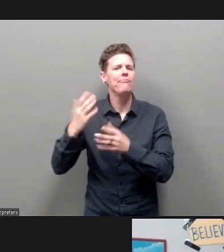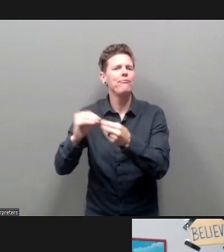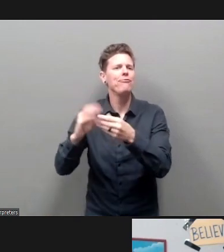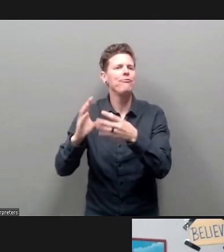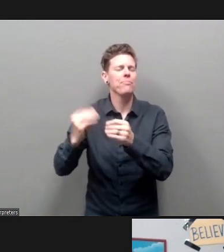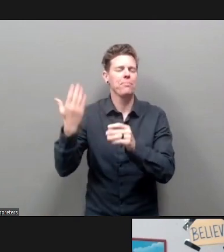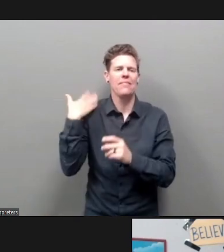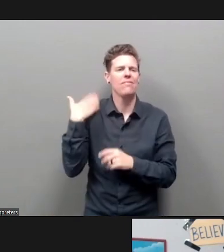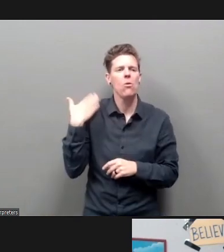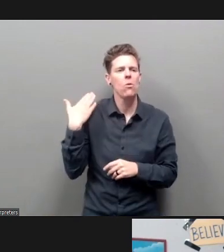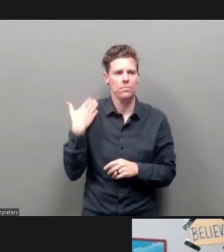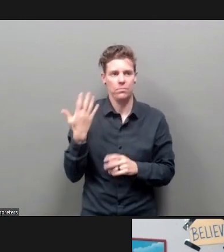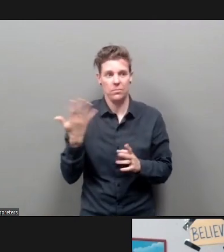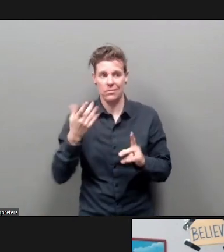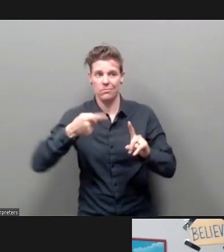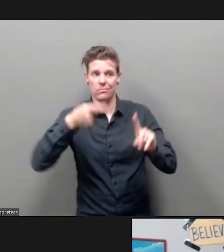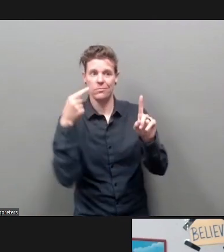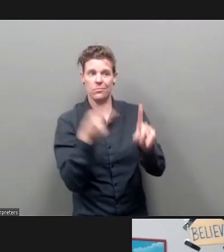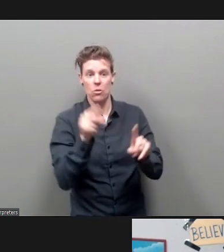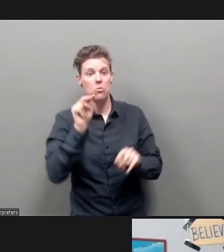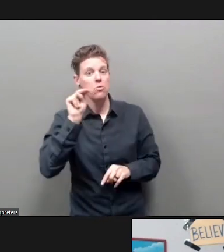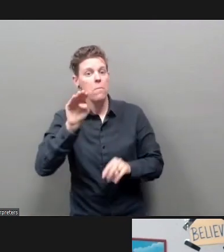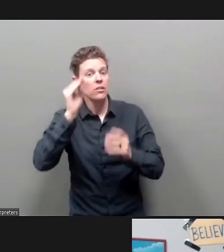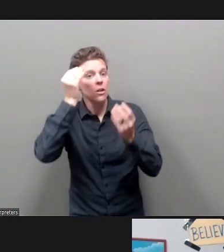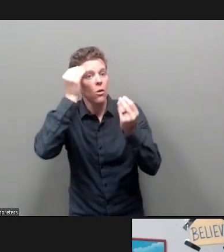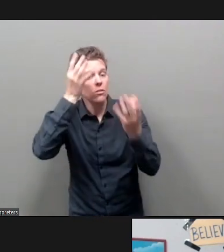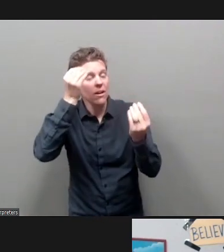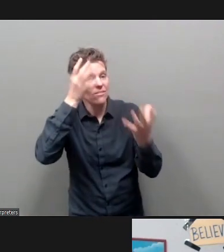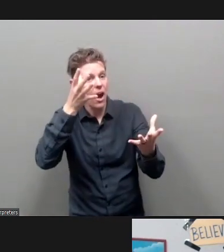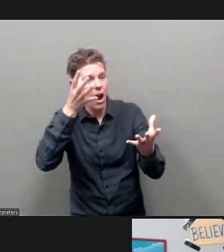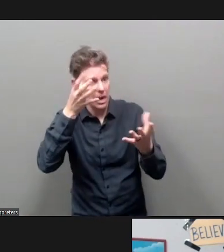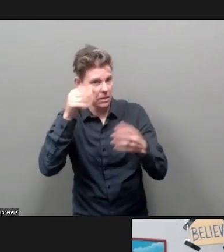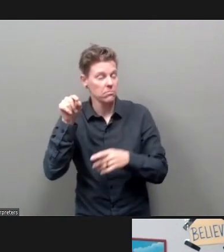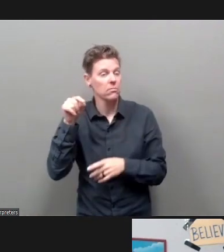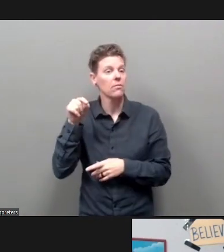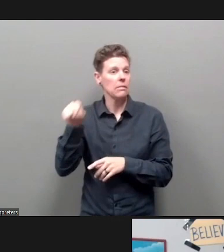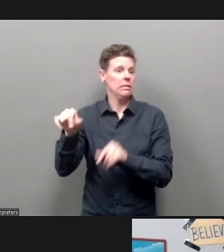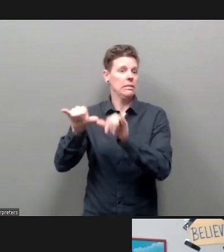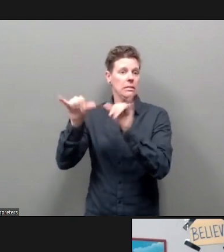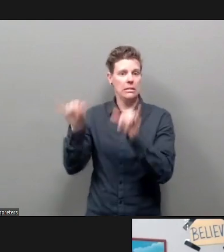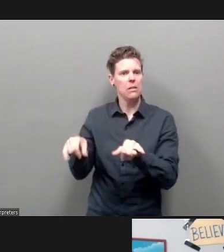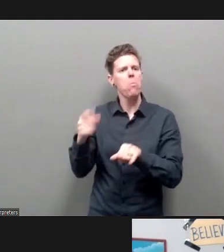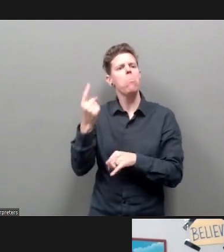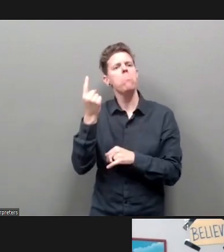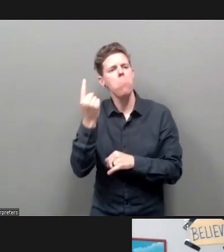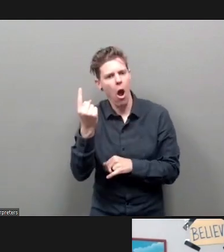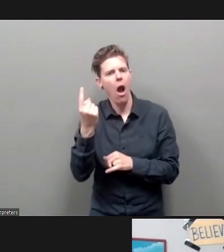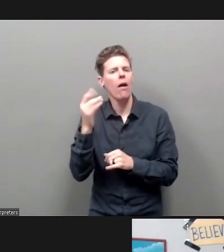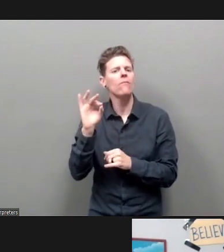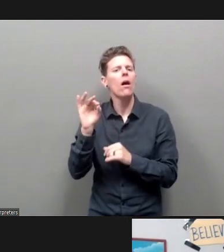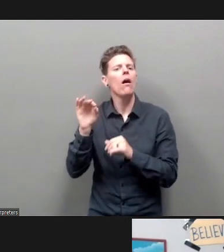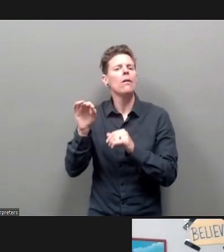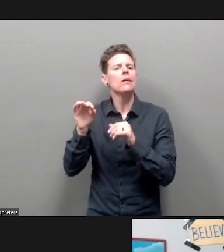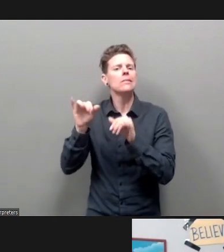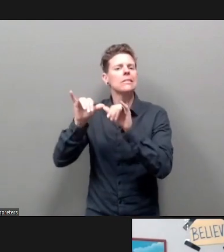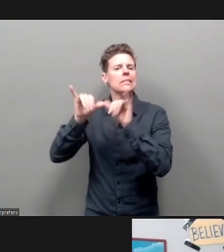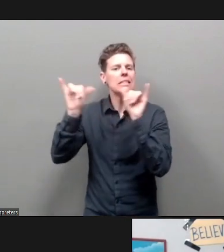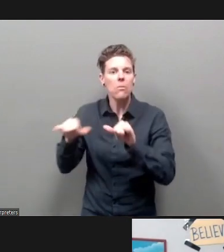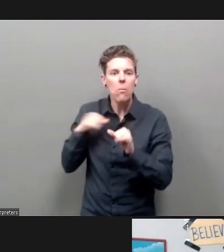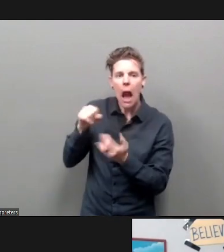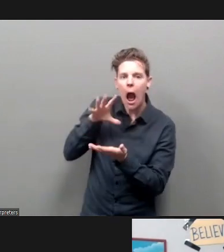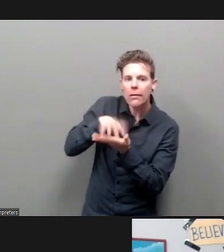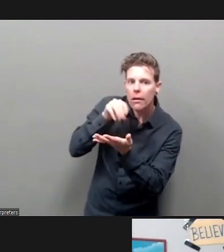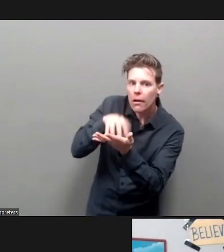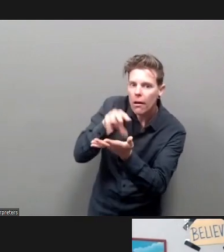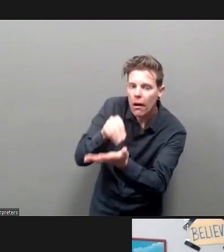NM Notify is one of the steps to learning to live with COVID. I mean, you